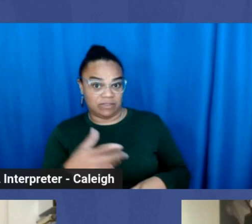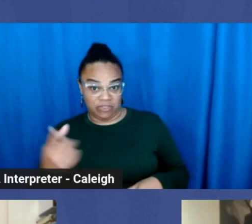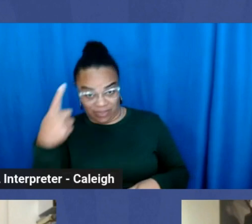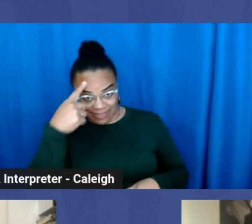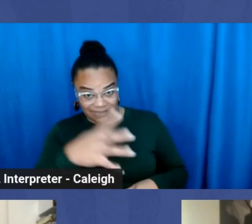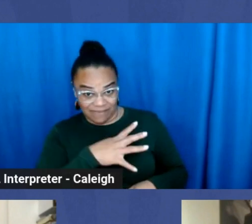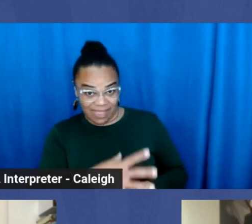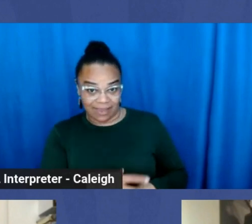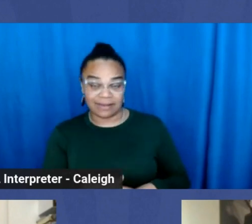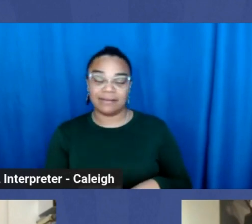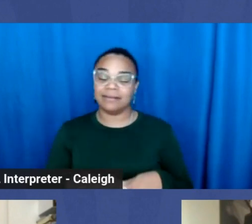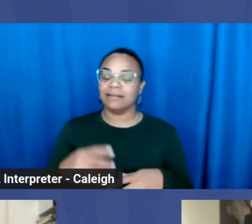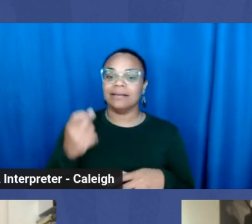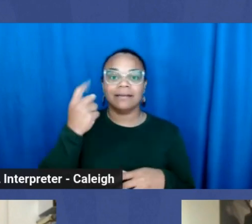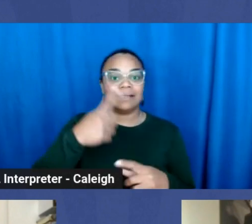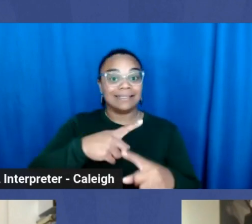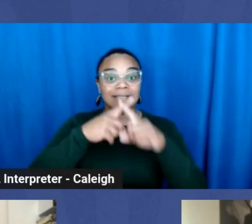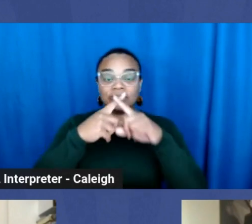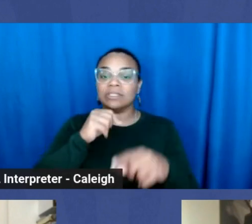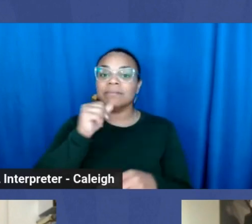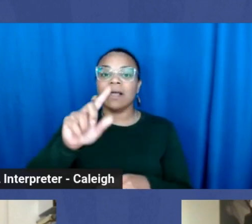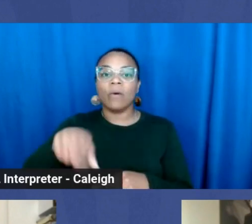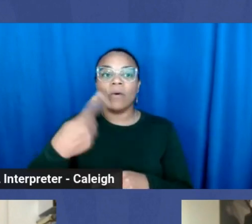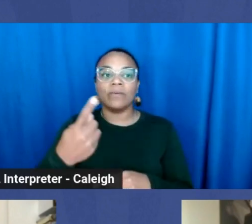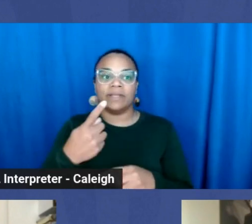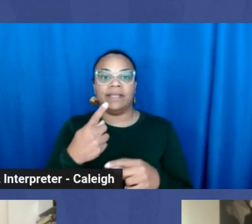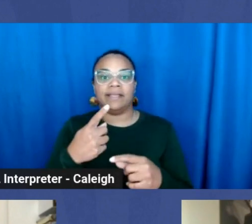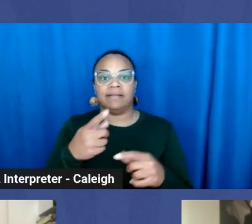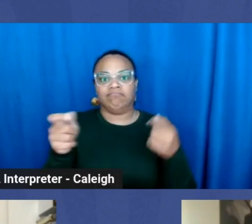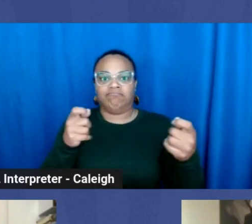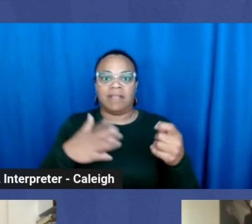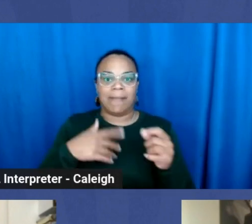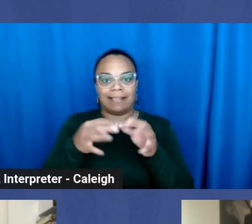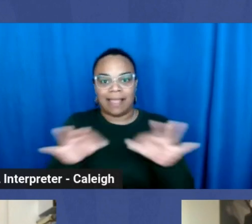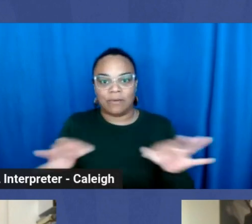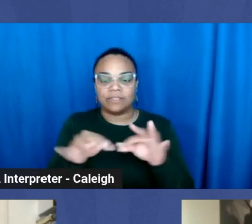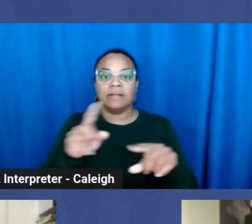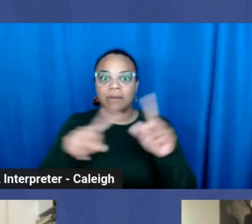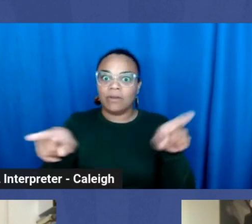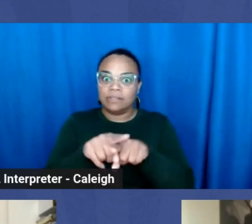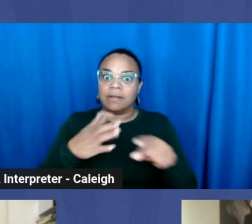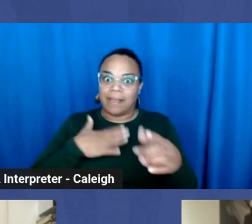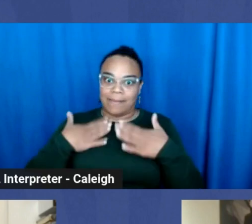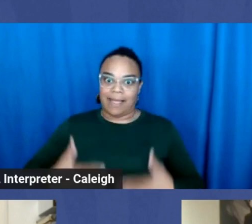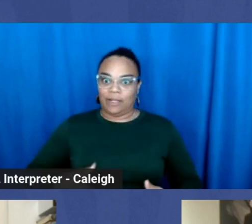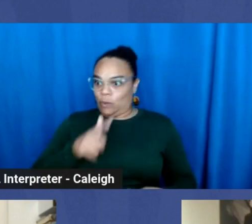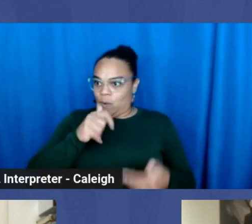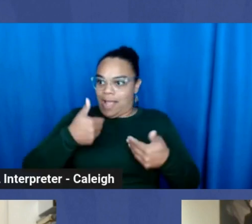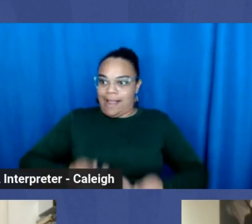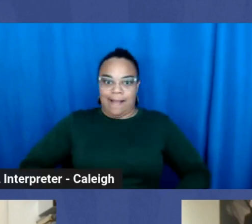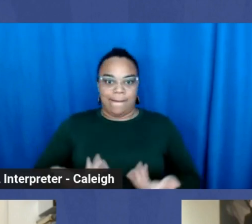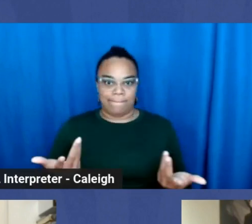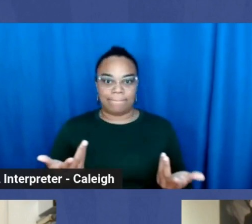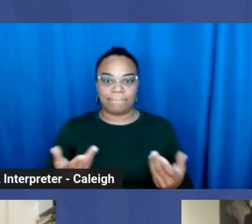for me at least, how people are policing my language, but my body, my person in this world. It